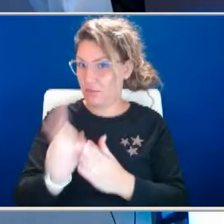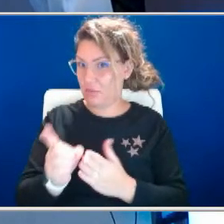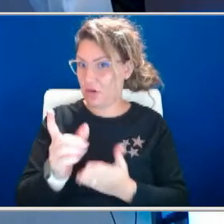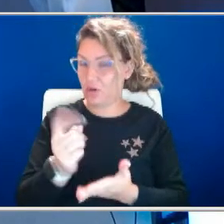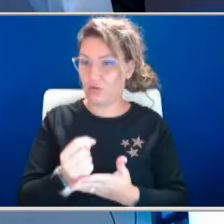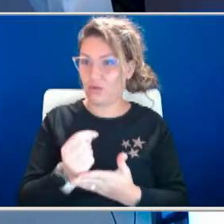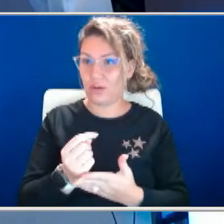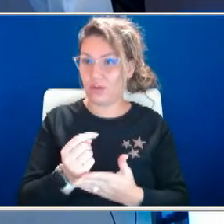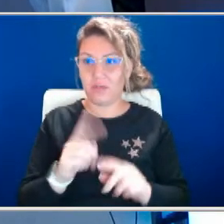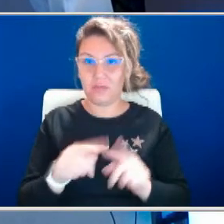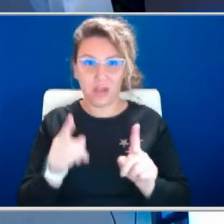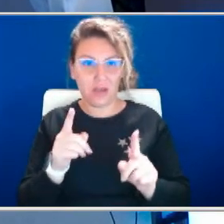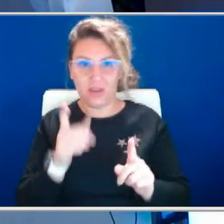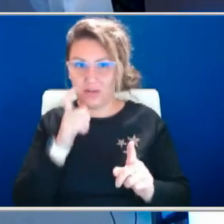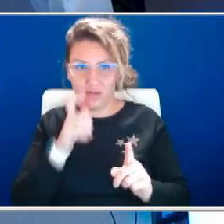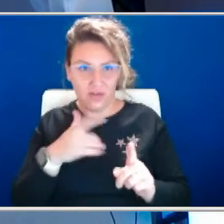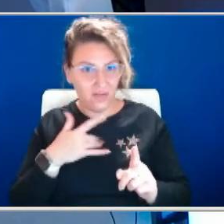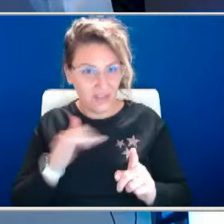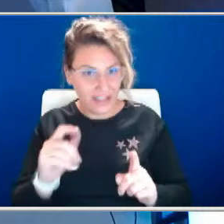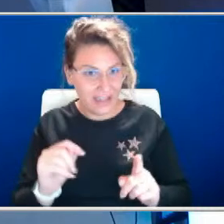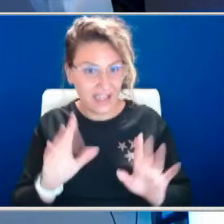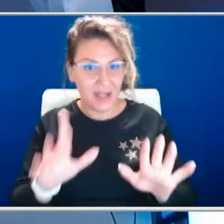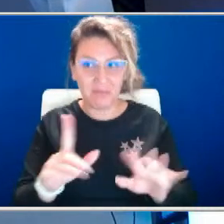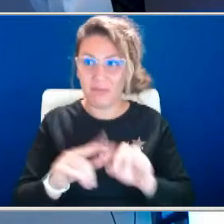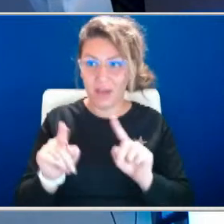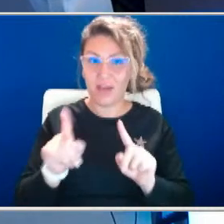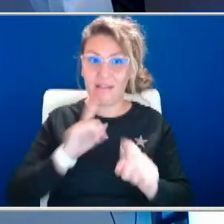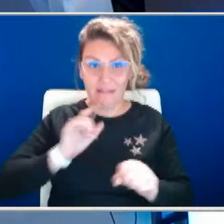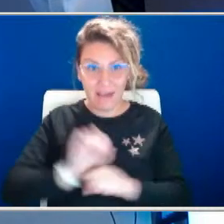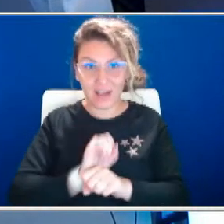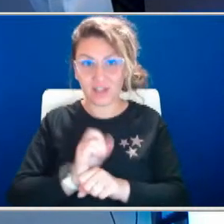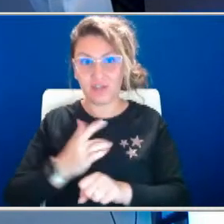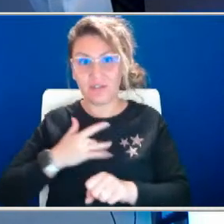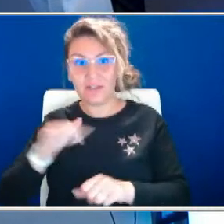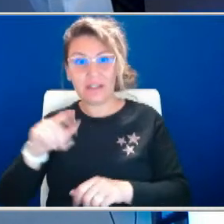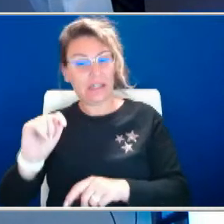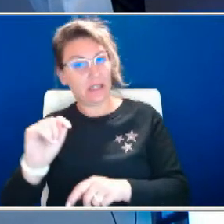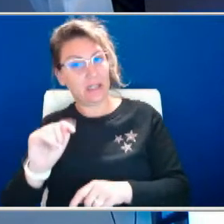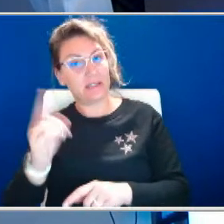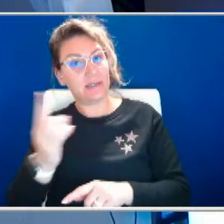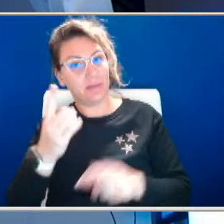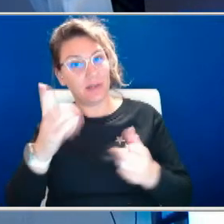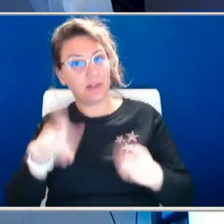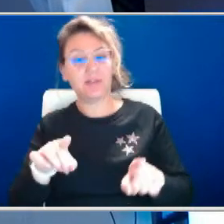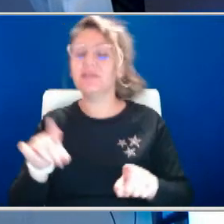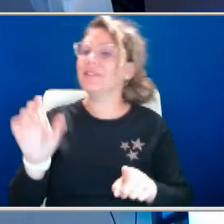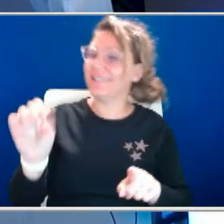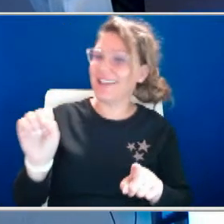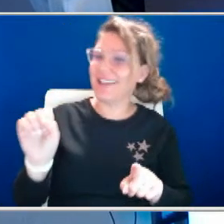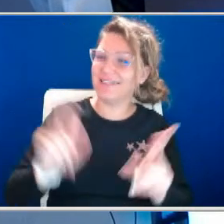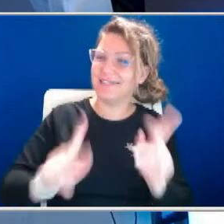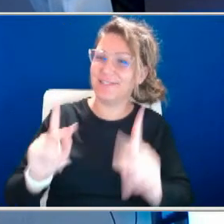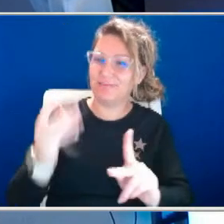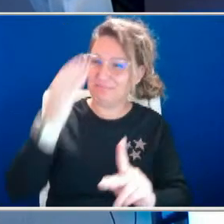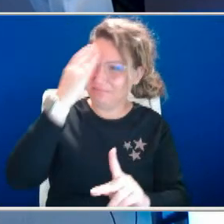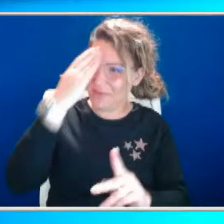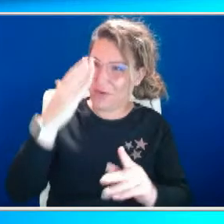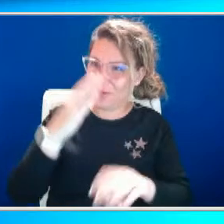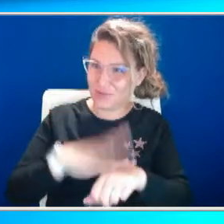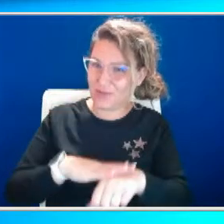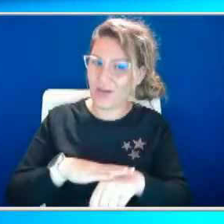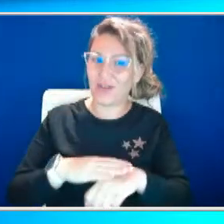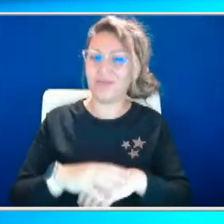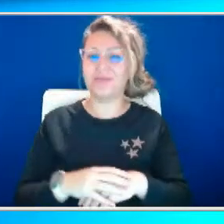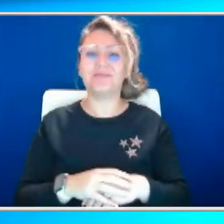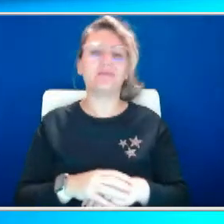feel it, but you actually do feel some sort of movement in there. Yeah, something's happening. Yeah, people know it's on, you know, and part of it is,